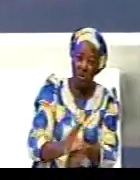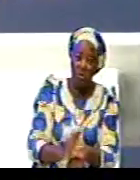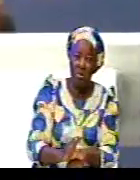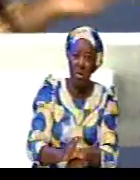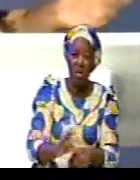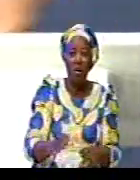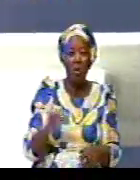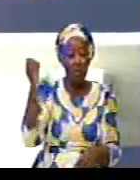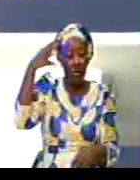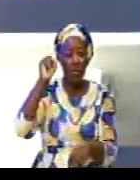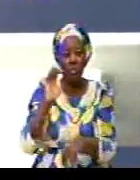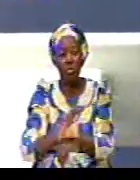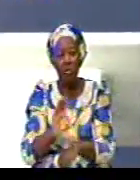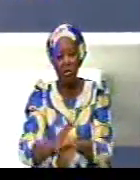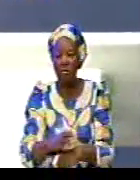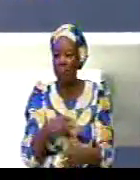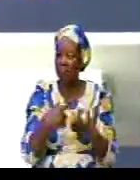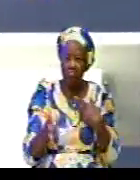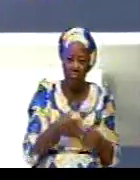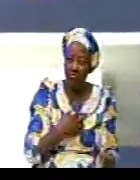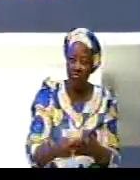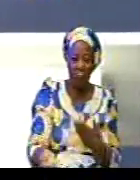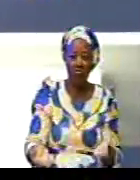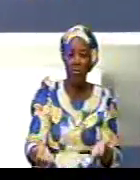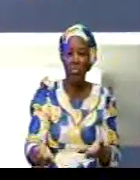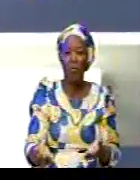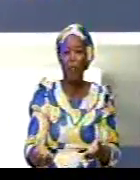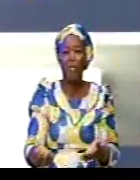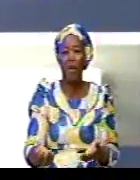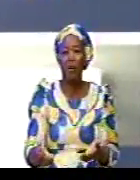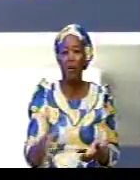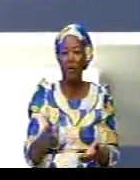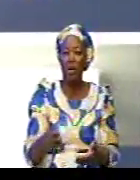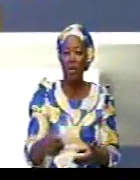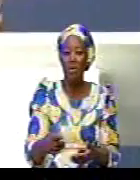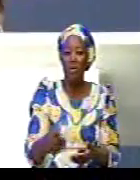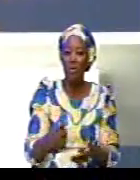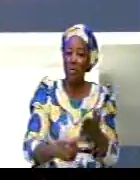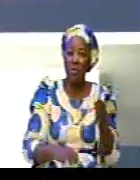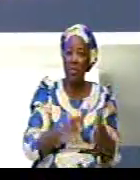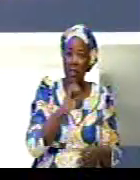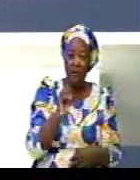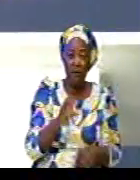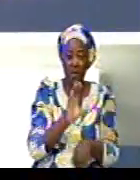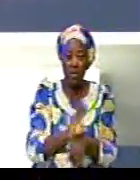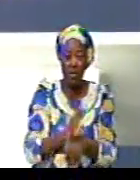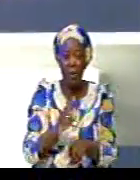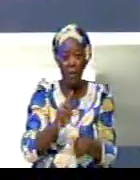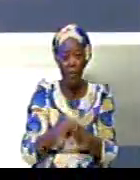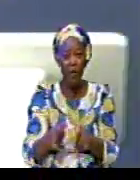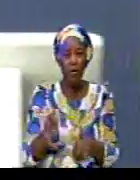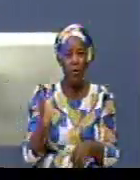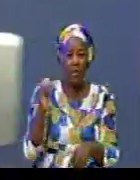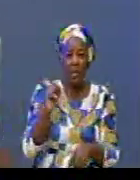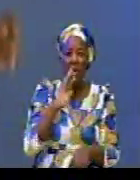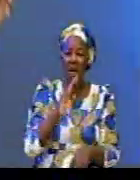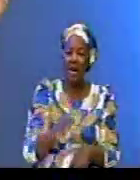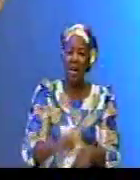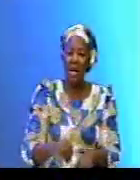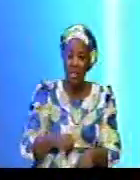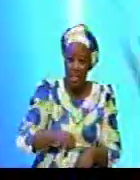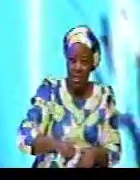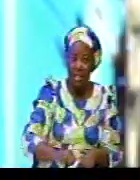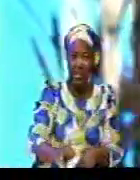church, deeper church, glorious church, gracious church, whatever. But